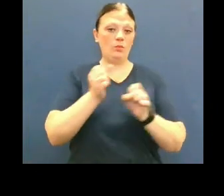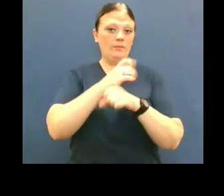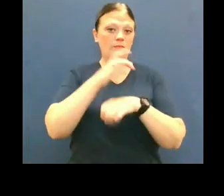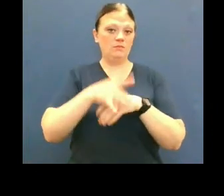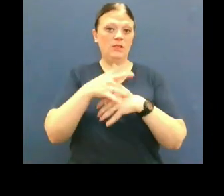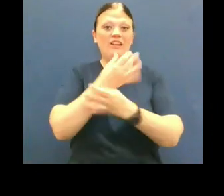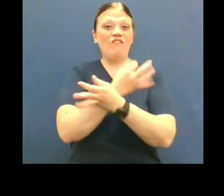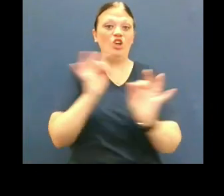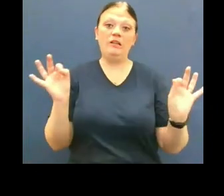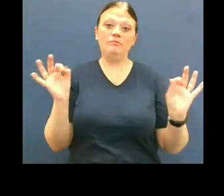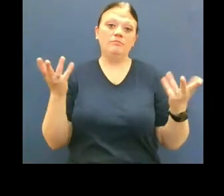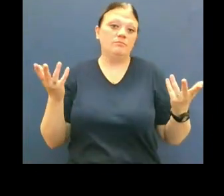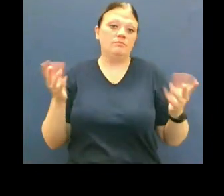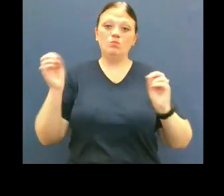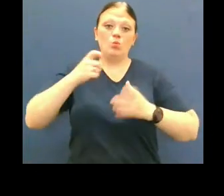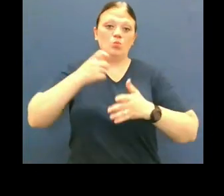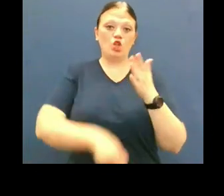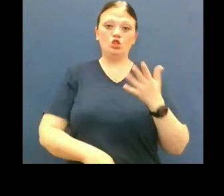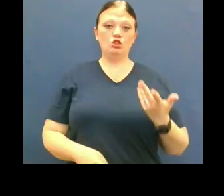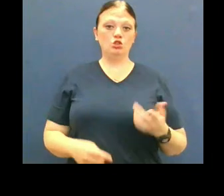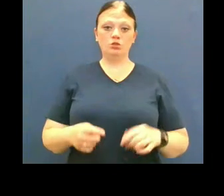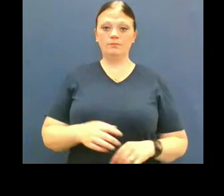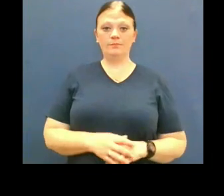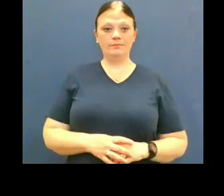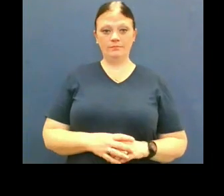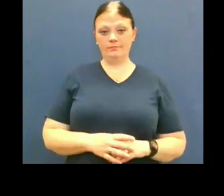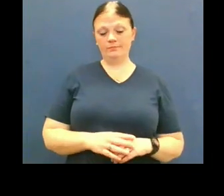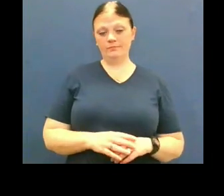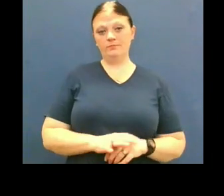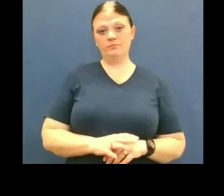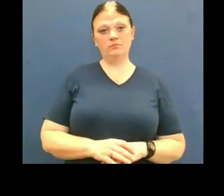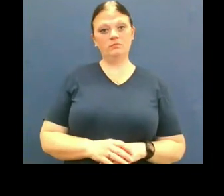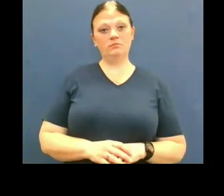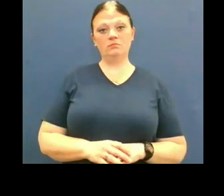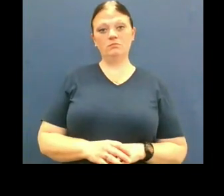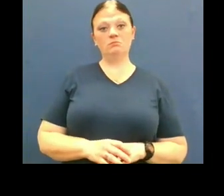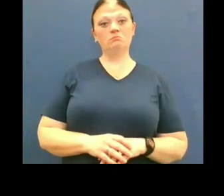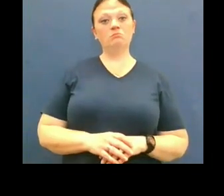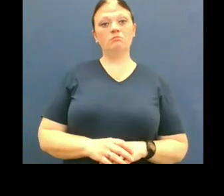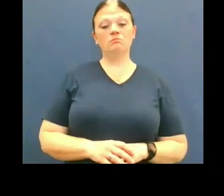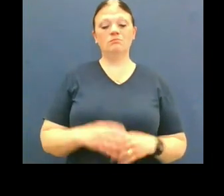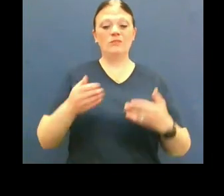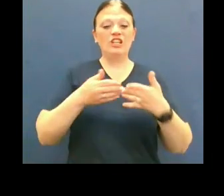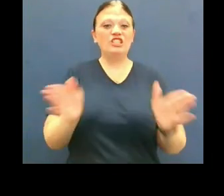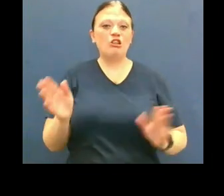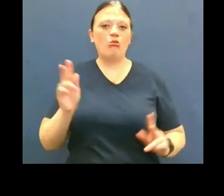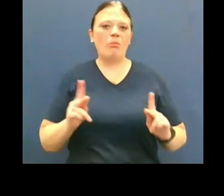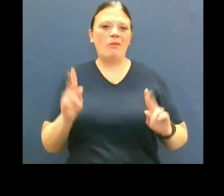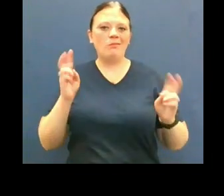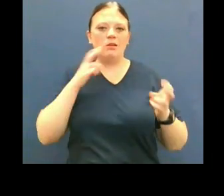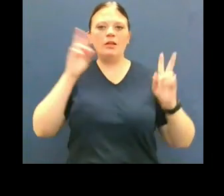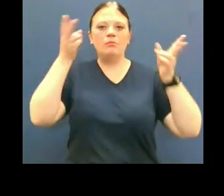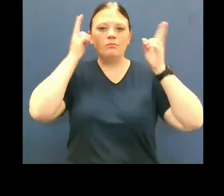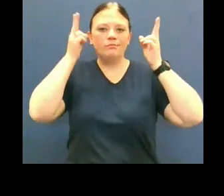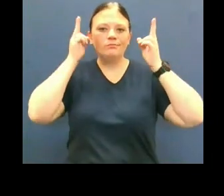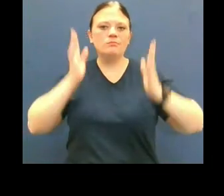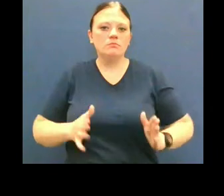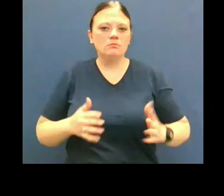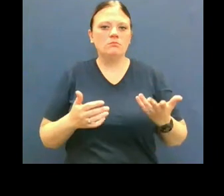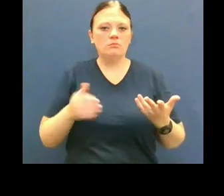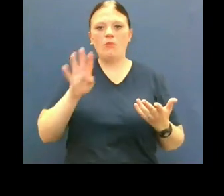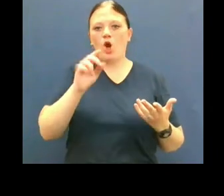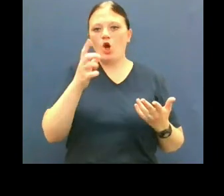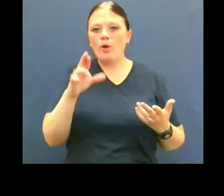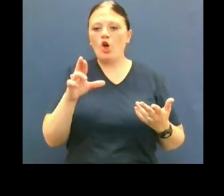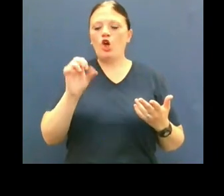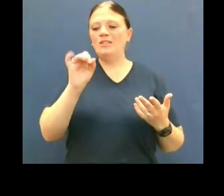is free to the public. There's no charge to the general public for this. And I mean general public, I'm talking about barbers and beauticians. We don't